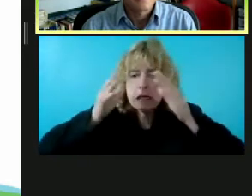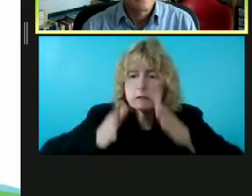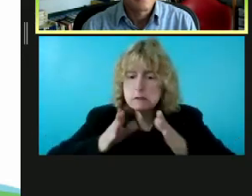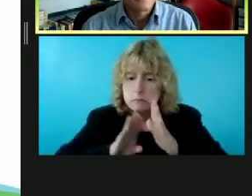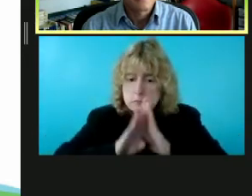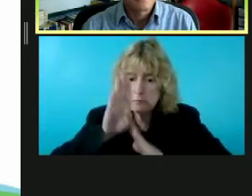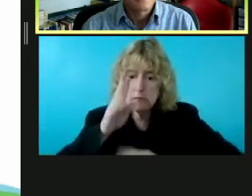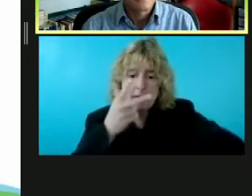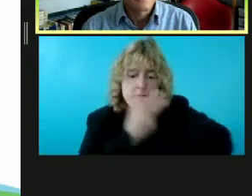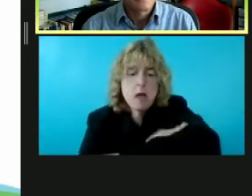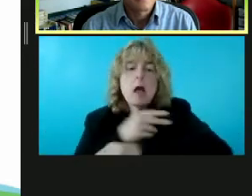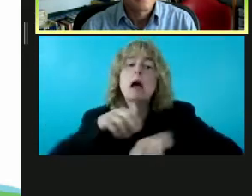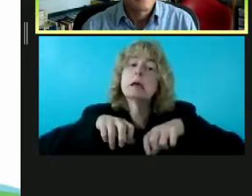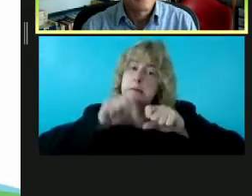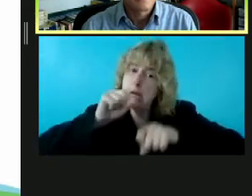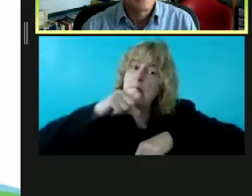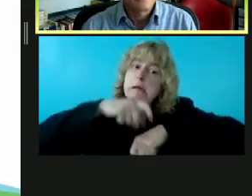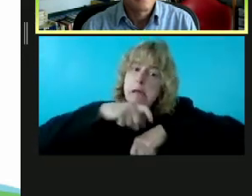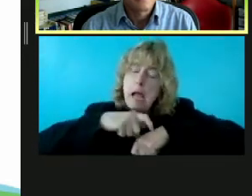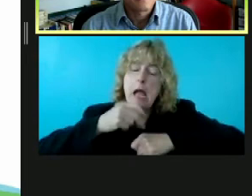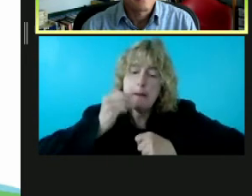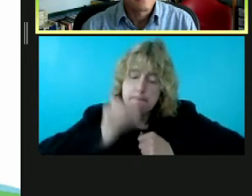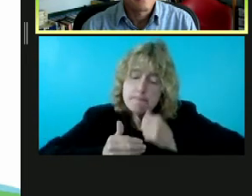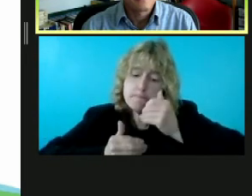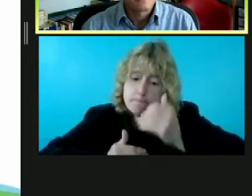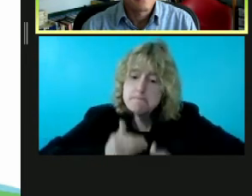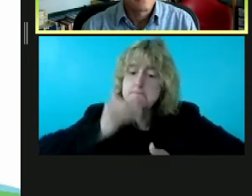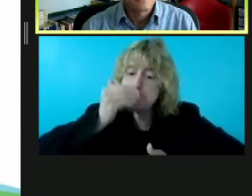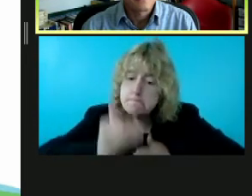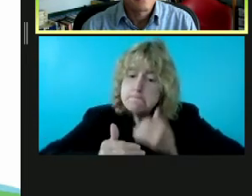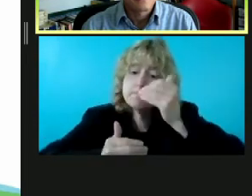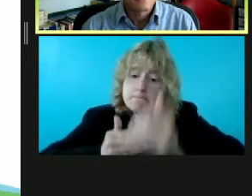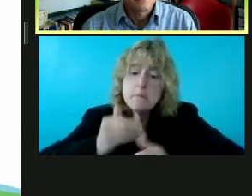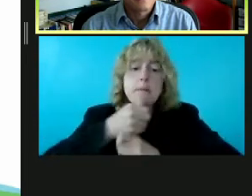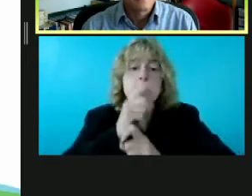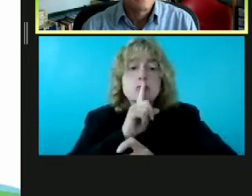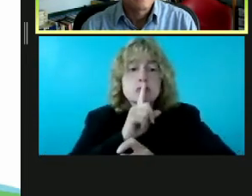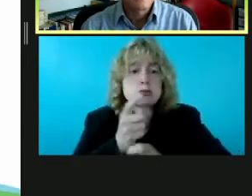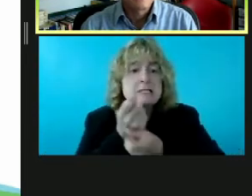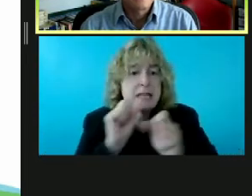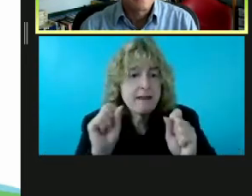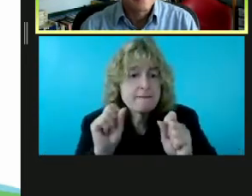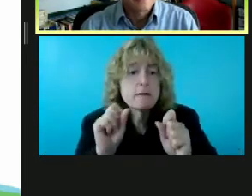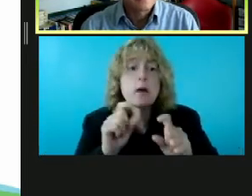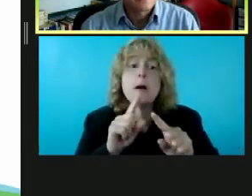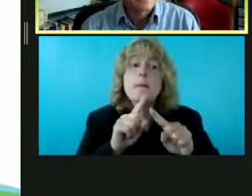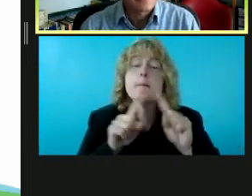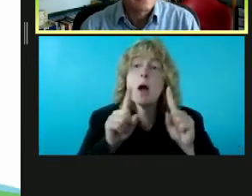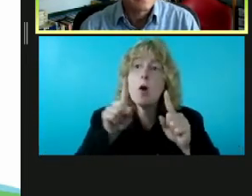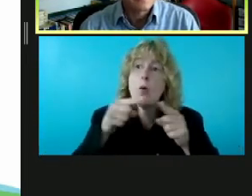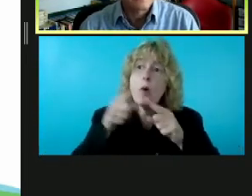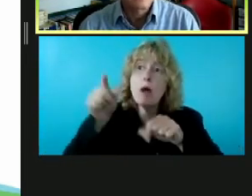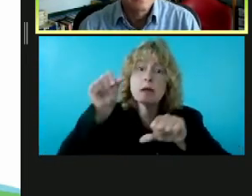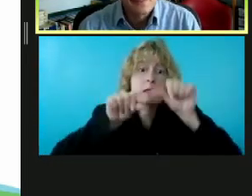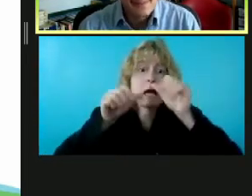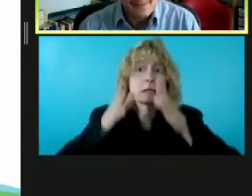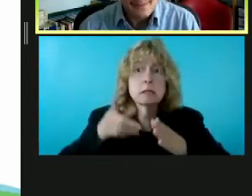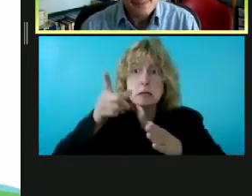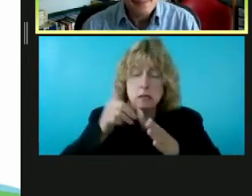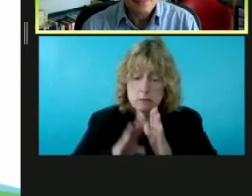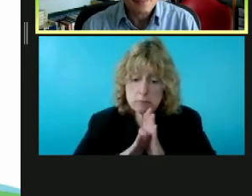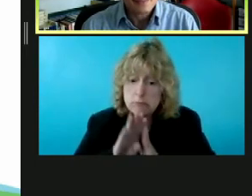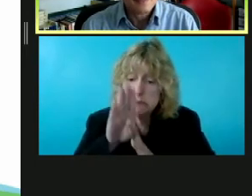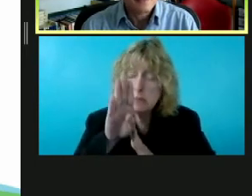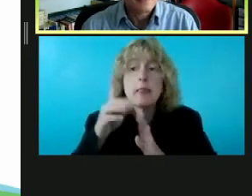to make sure the vaccine is safe. When scientists developed the COVID vaccine, they sped up the timeline, but they did not skip any